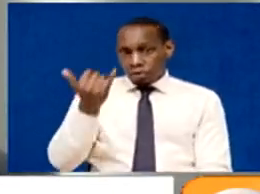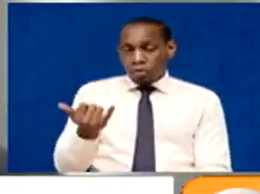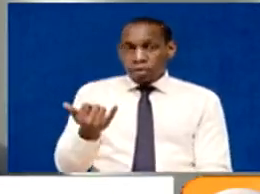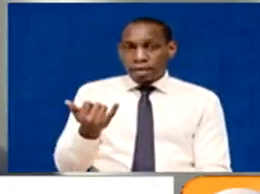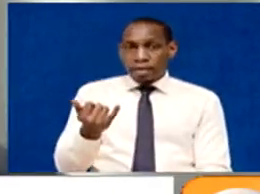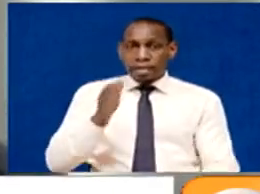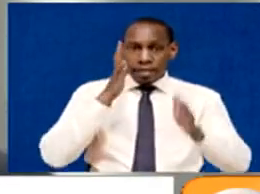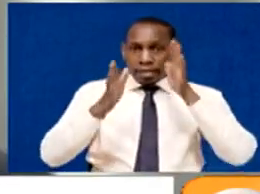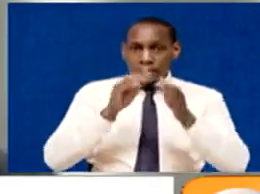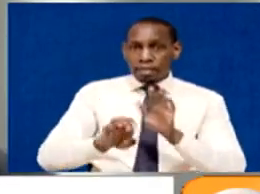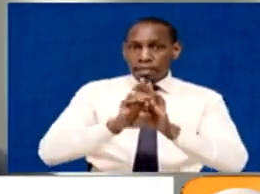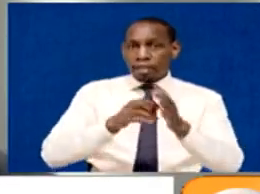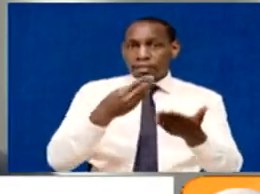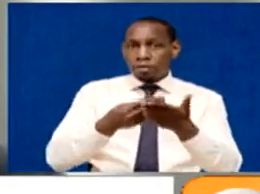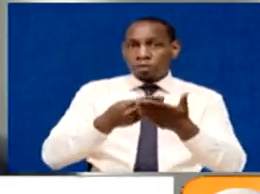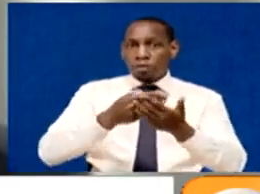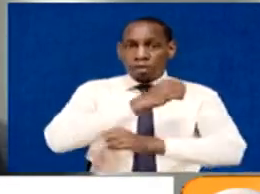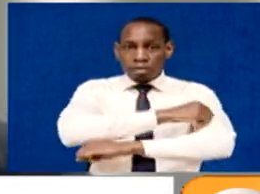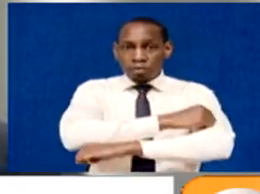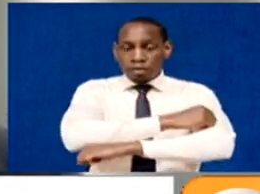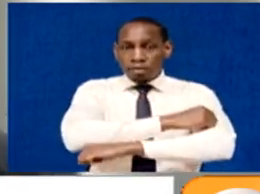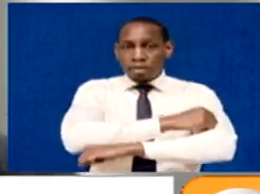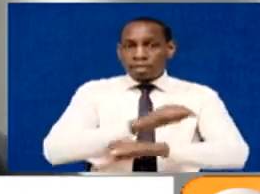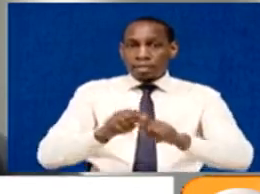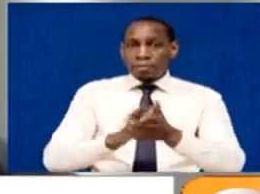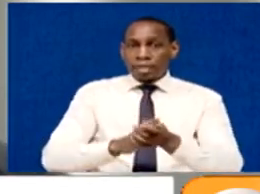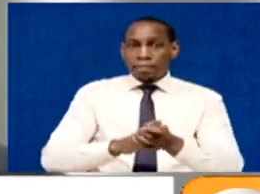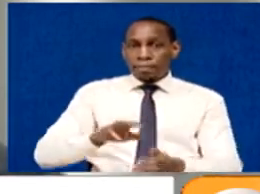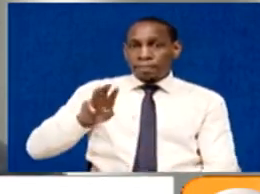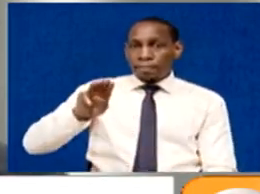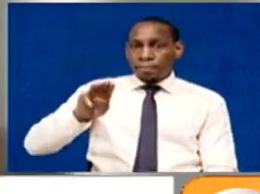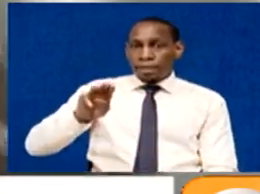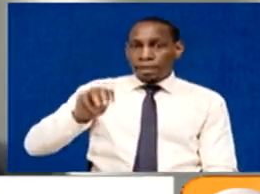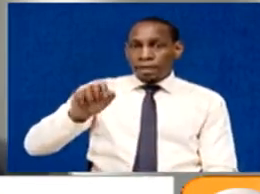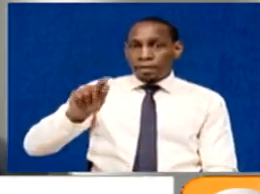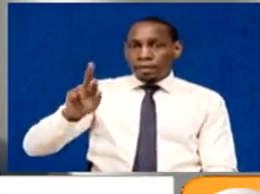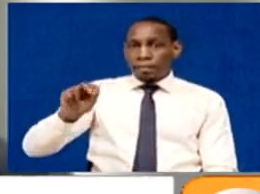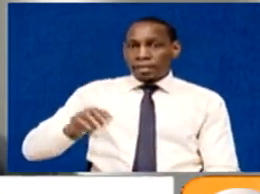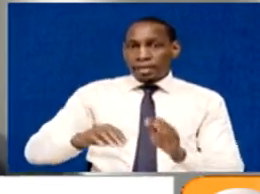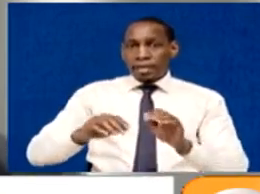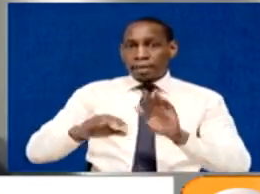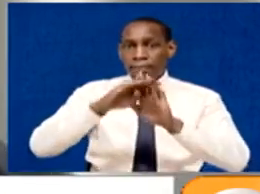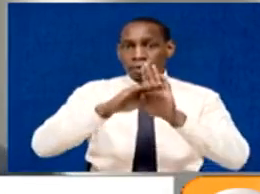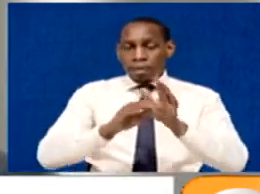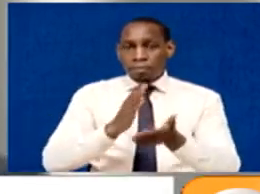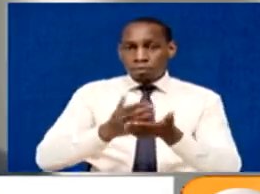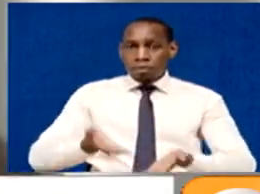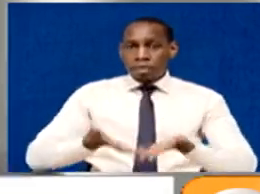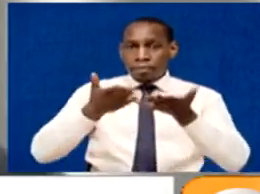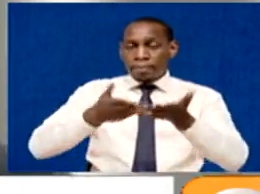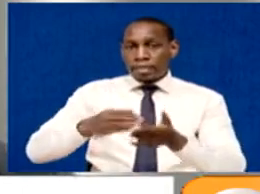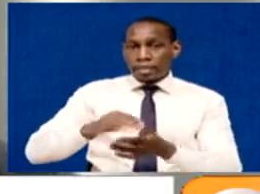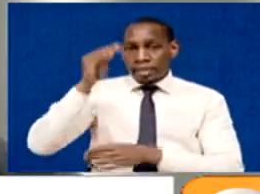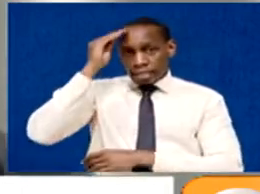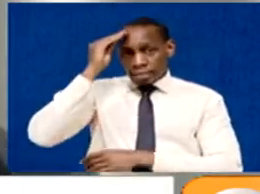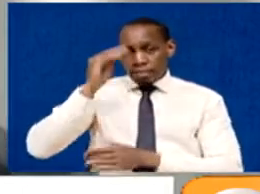education initiatives like Binance Academy and our masterclass programs have literally become the largest provider of crypto education